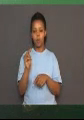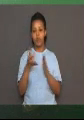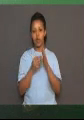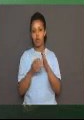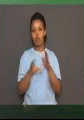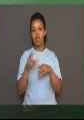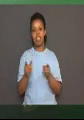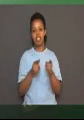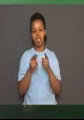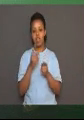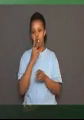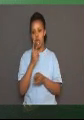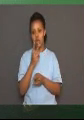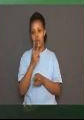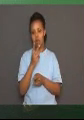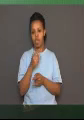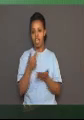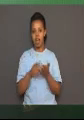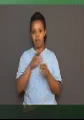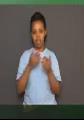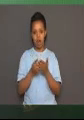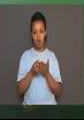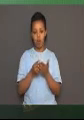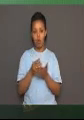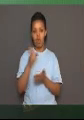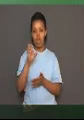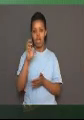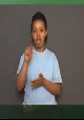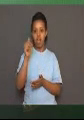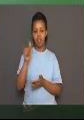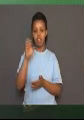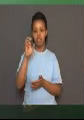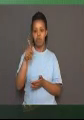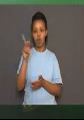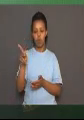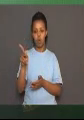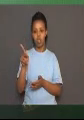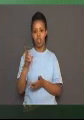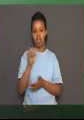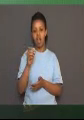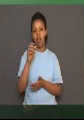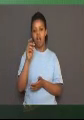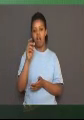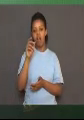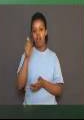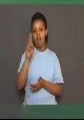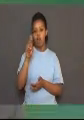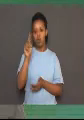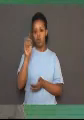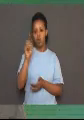mutations, including aneuploidy, polyploidy, and